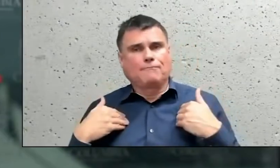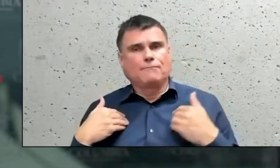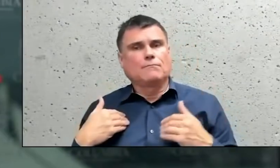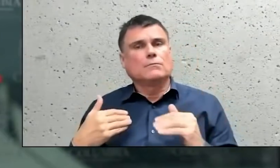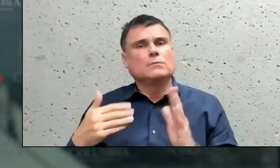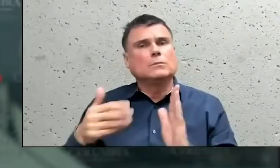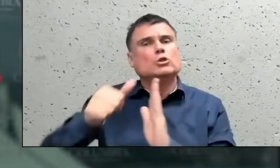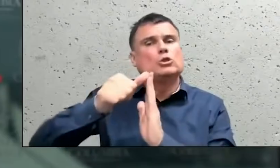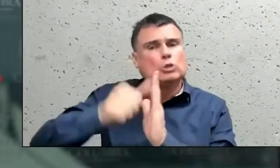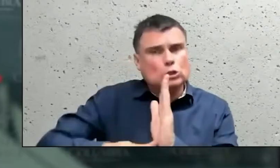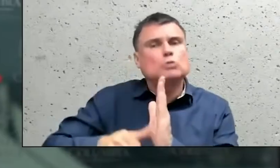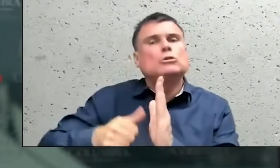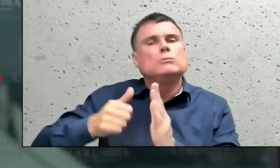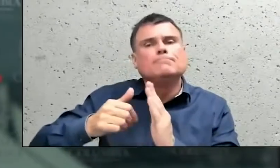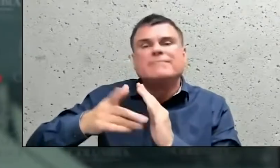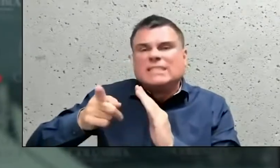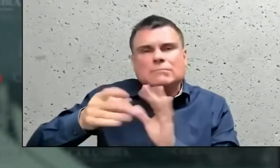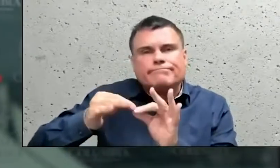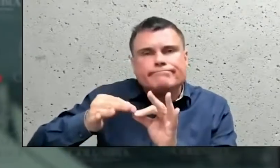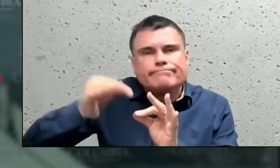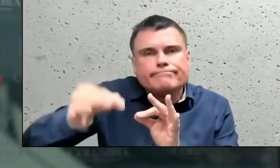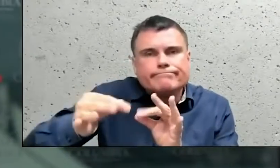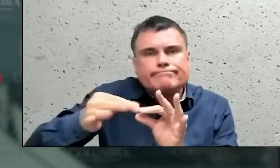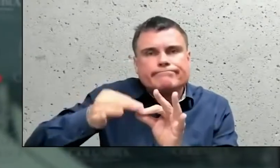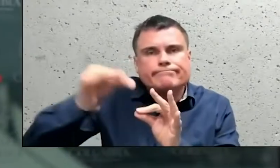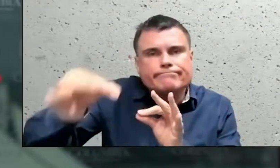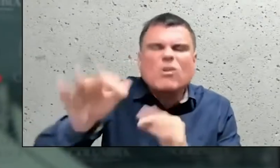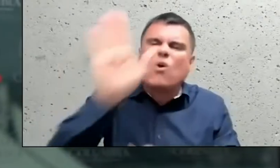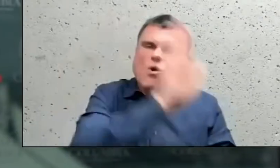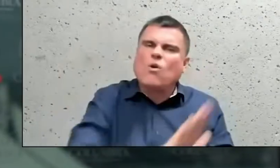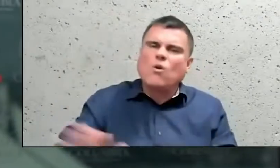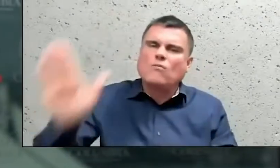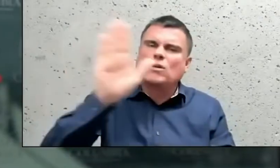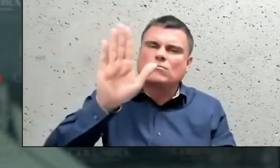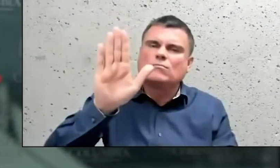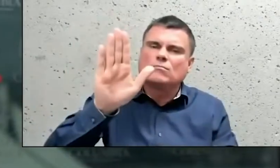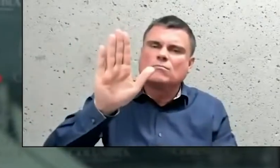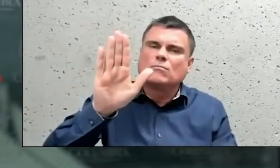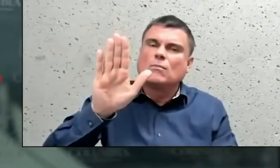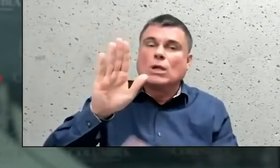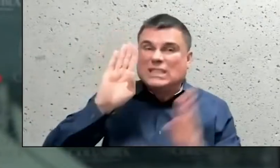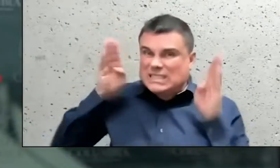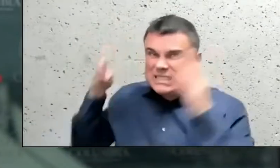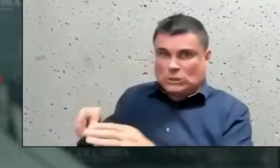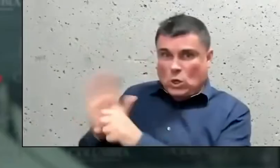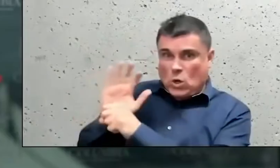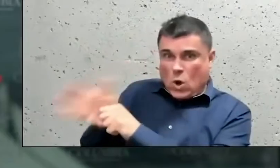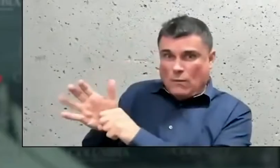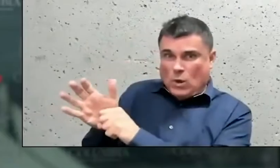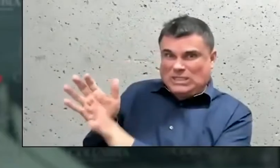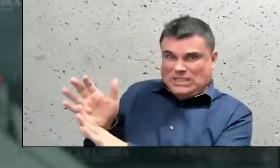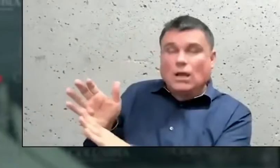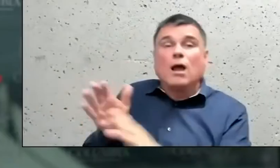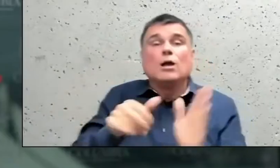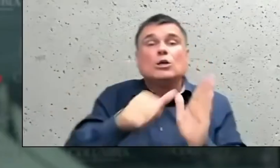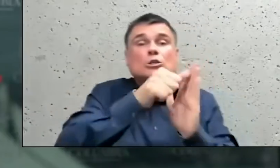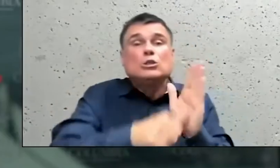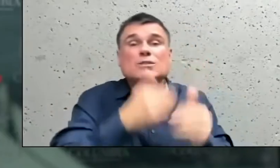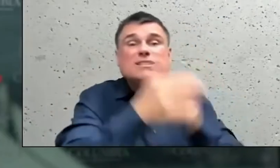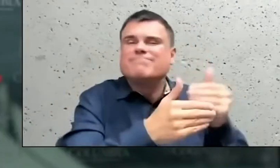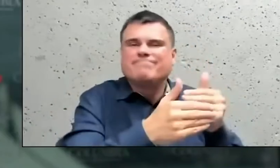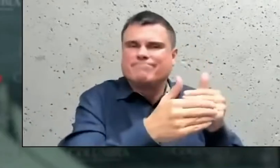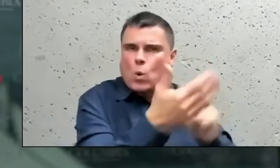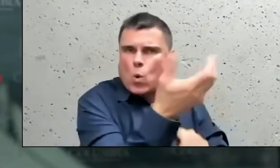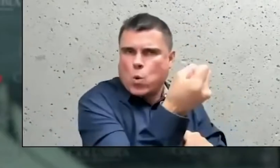across health authorities as they continue to respond to COVID-19. During the reporting period, October 31st to November 6th,